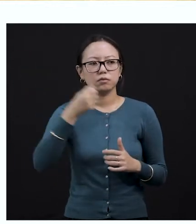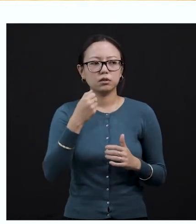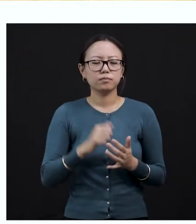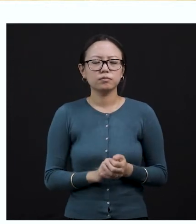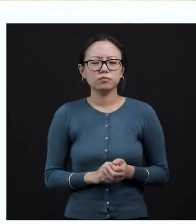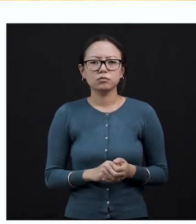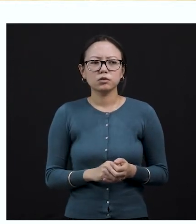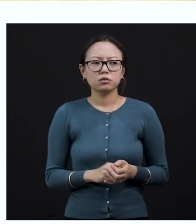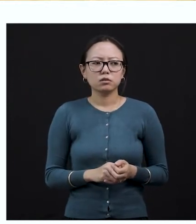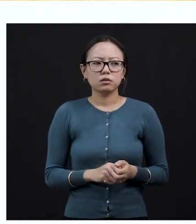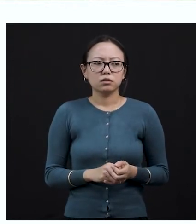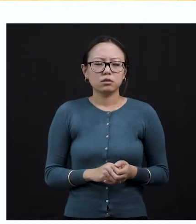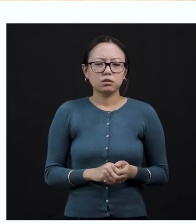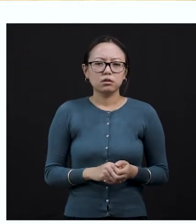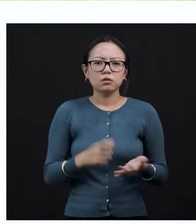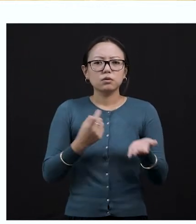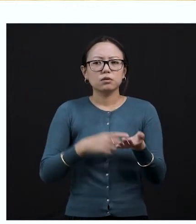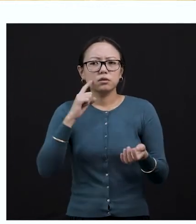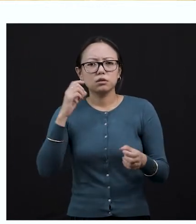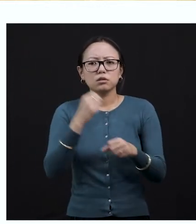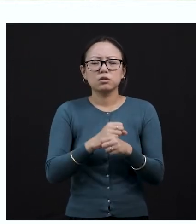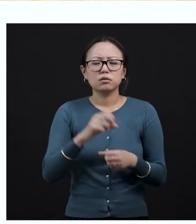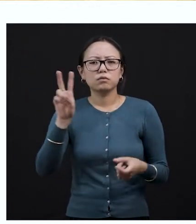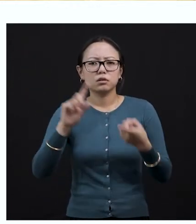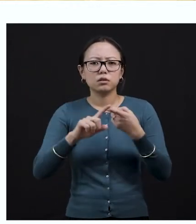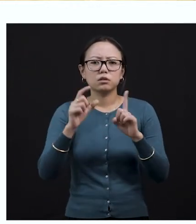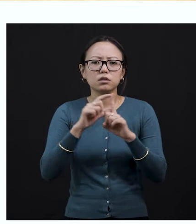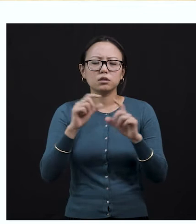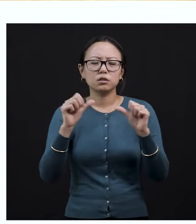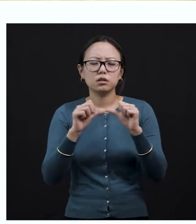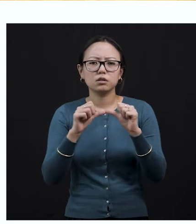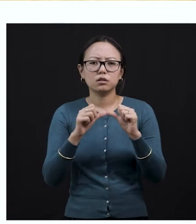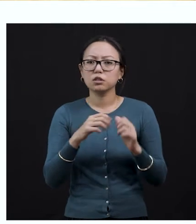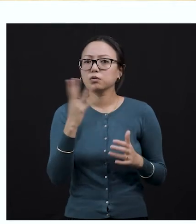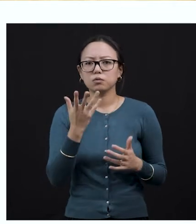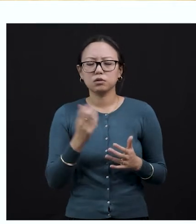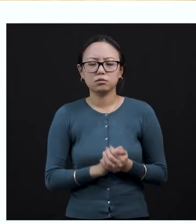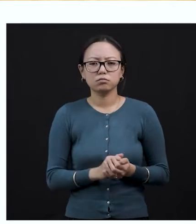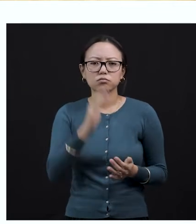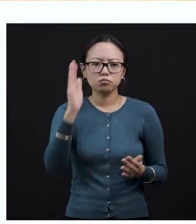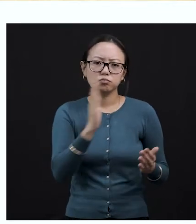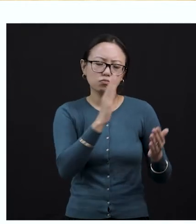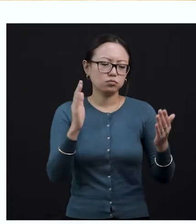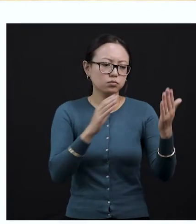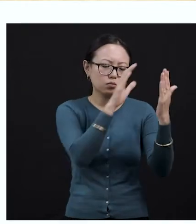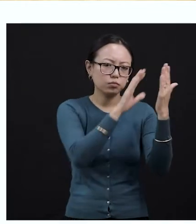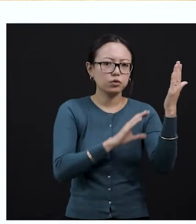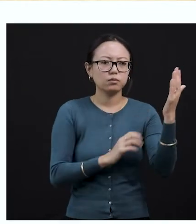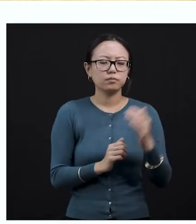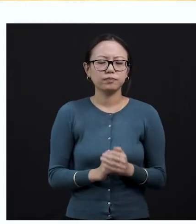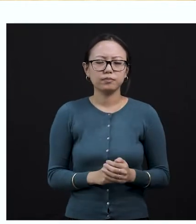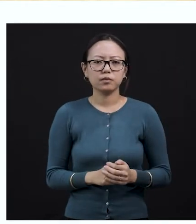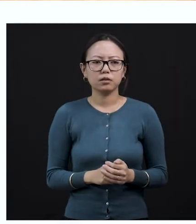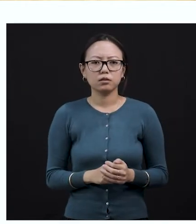It's a collection of poems, and the later Vedic period contains the remaining Vedas, that